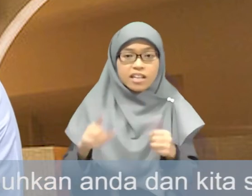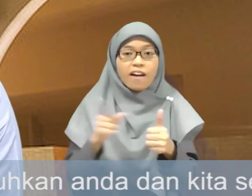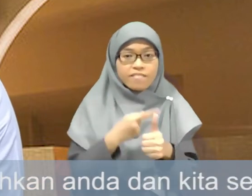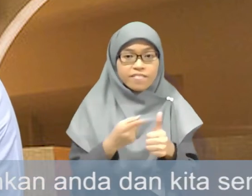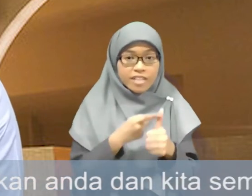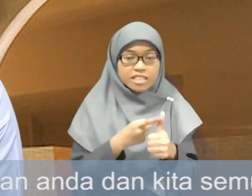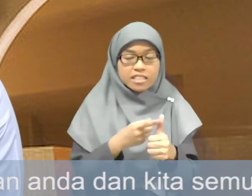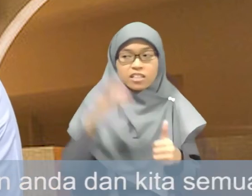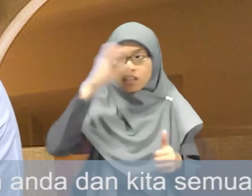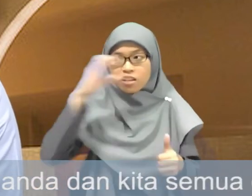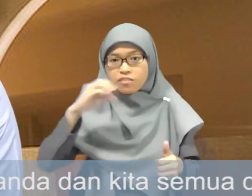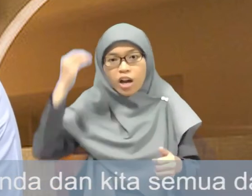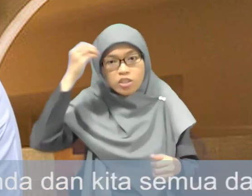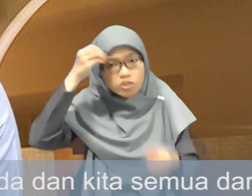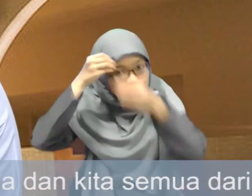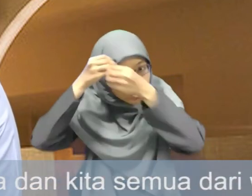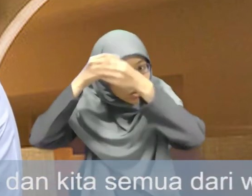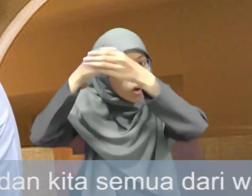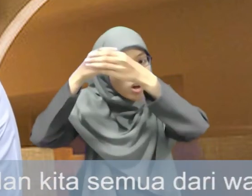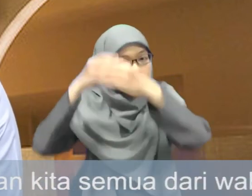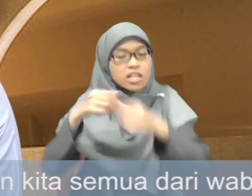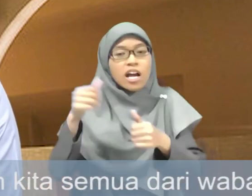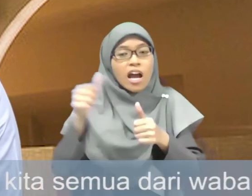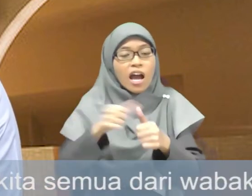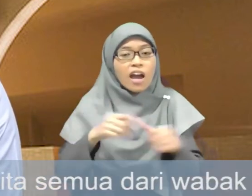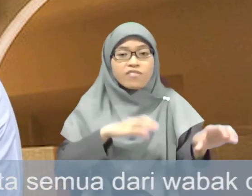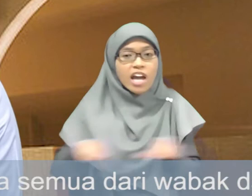impressions to others. Do not make others believe that an action